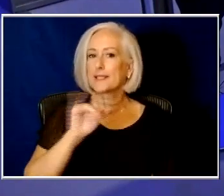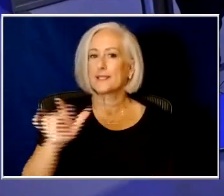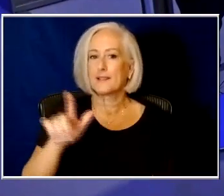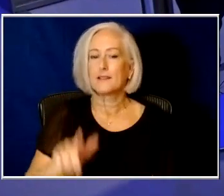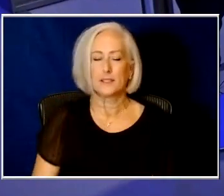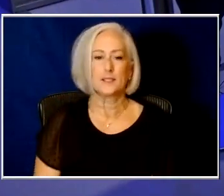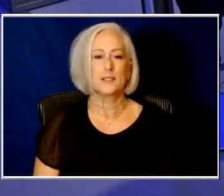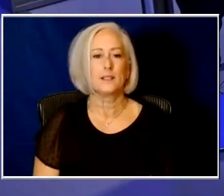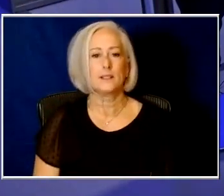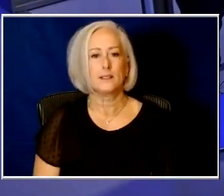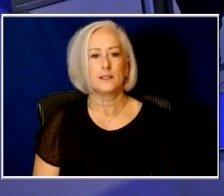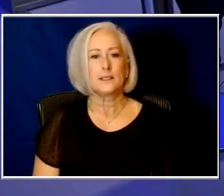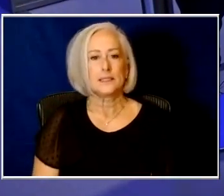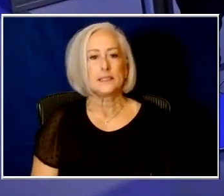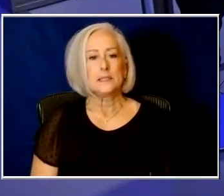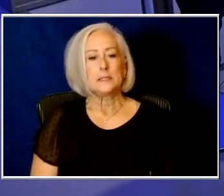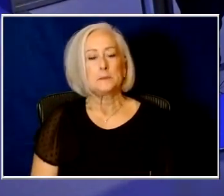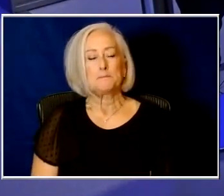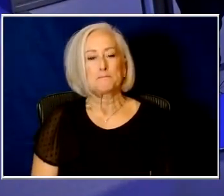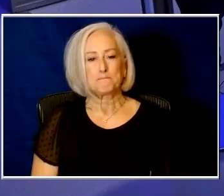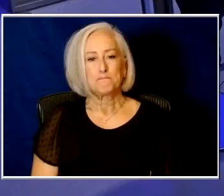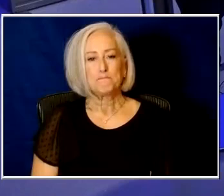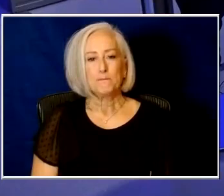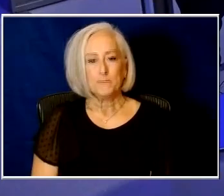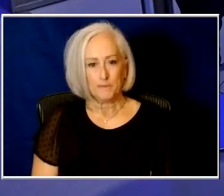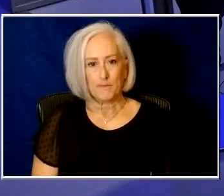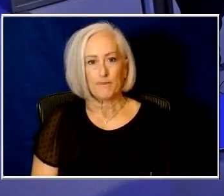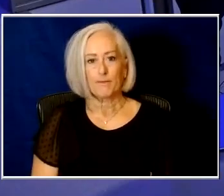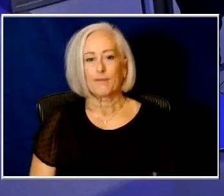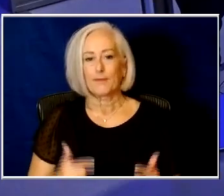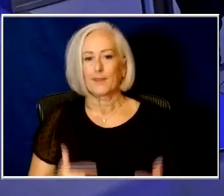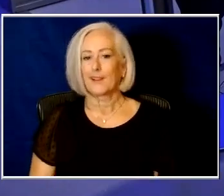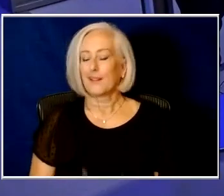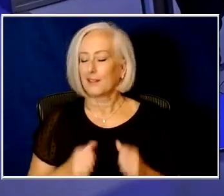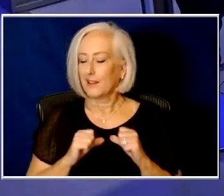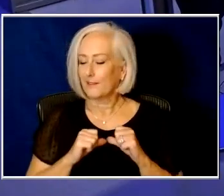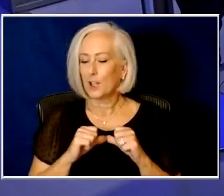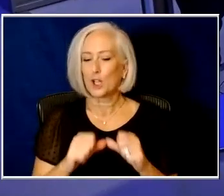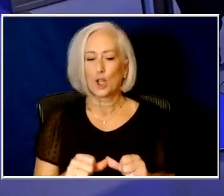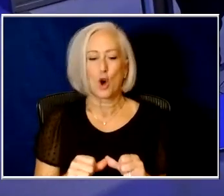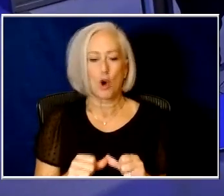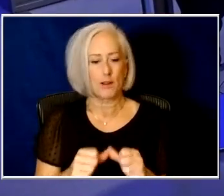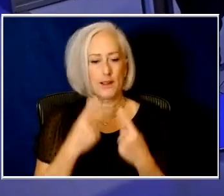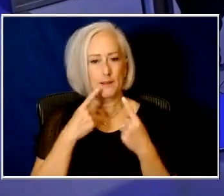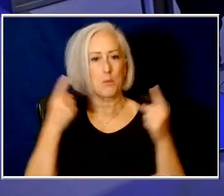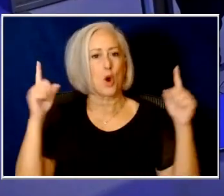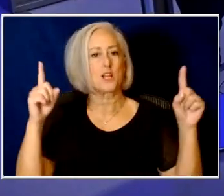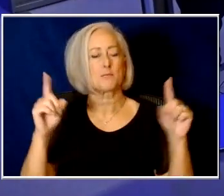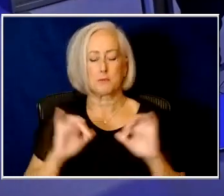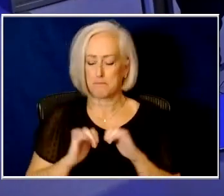Everybody knows I love Star Trek, but the live long and prosper, right? How do we do that?